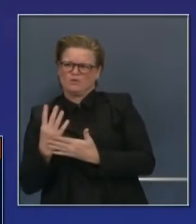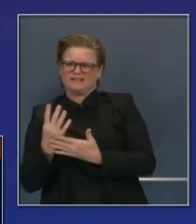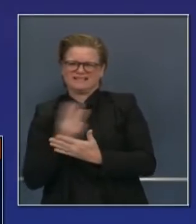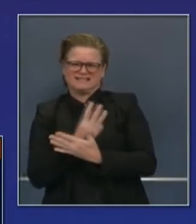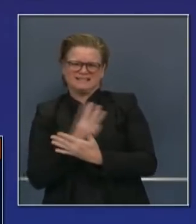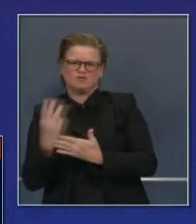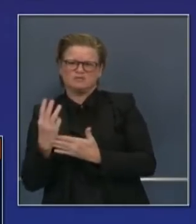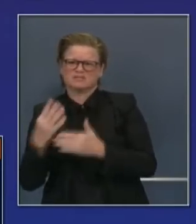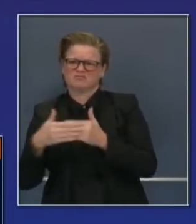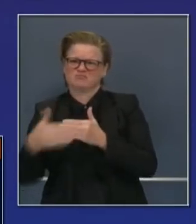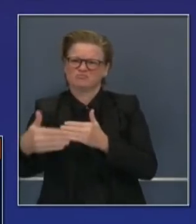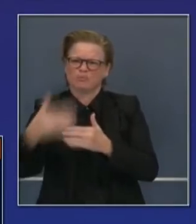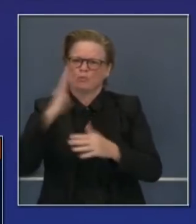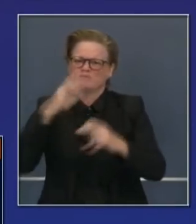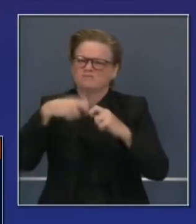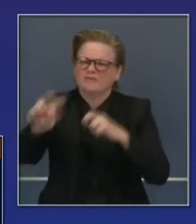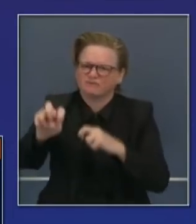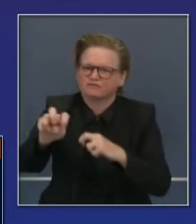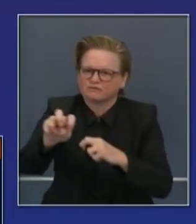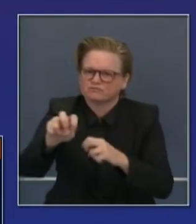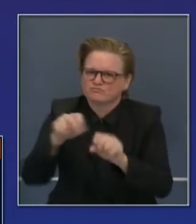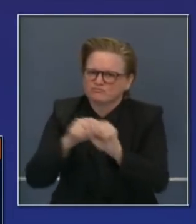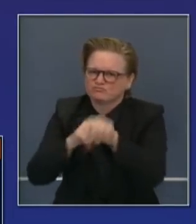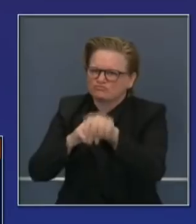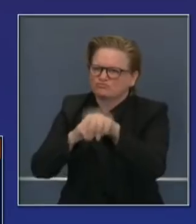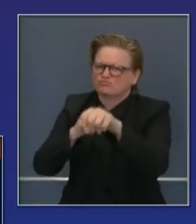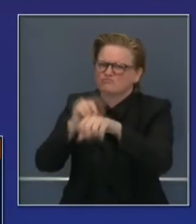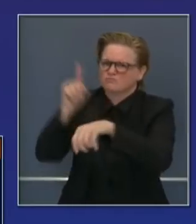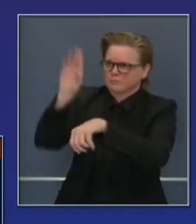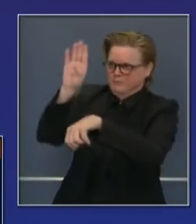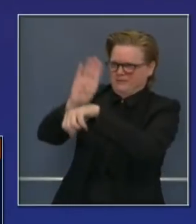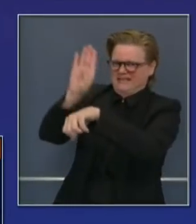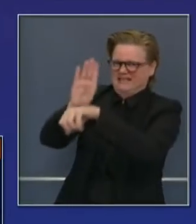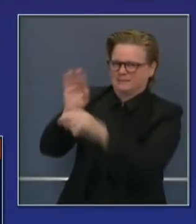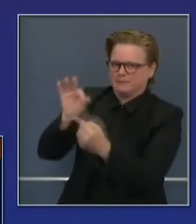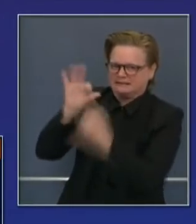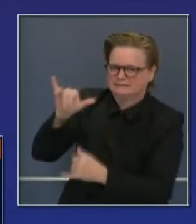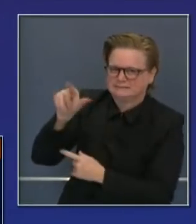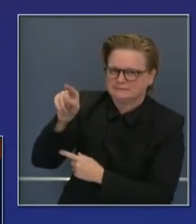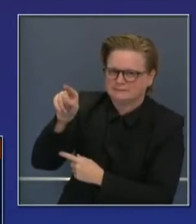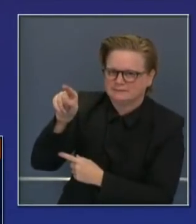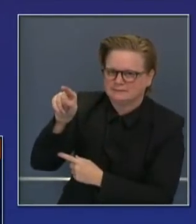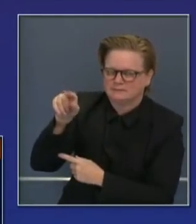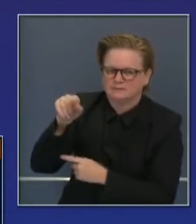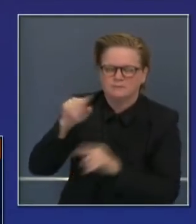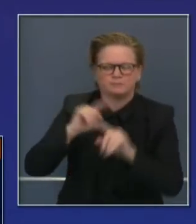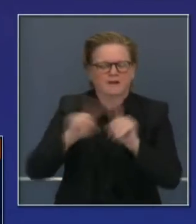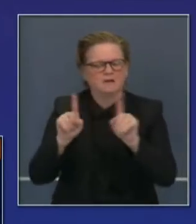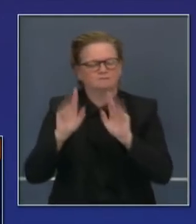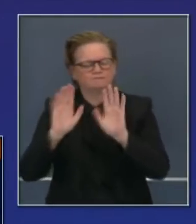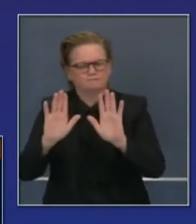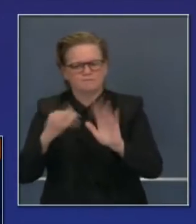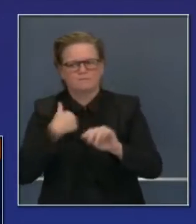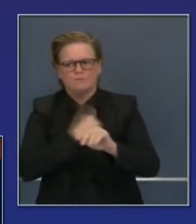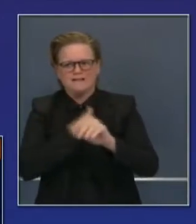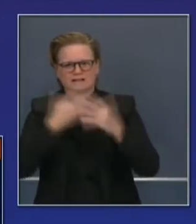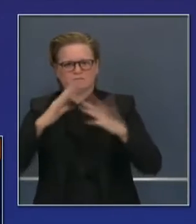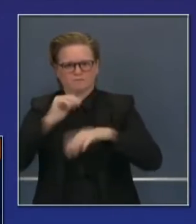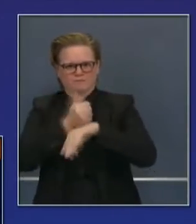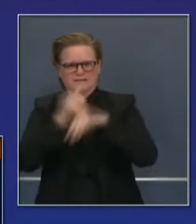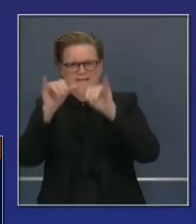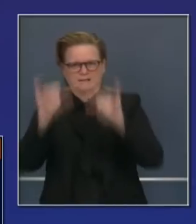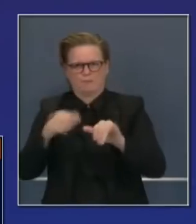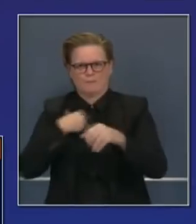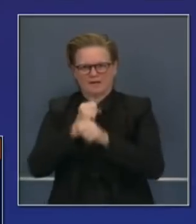about businesses. We talk about preparing our healthcare delivery system for a surge. We cannot forget our workers. And I just want to remind